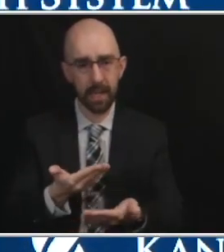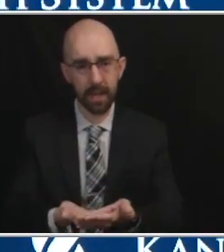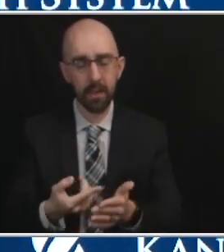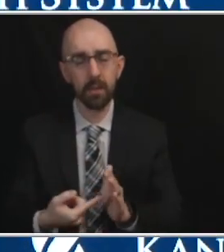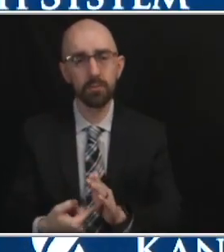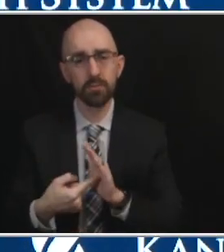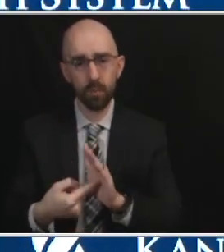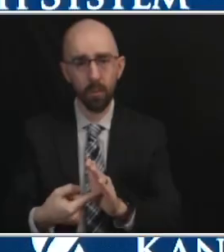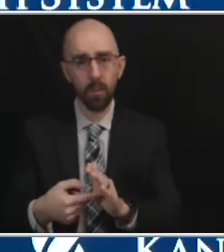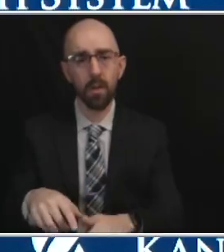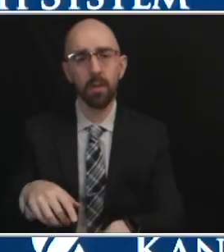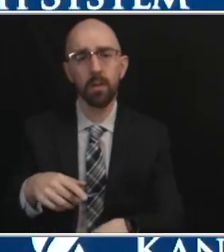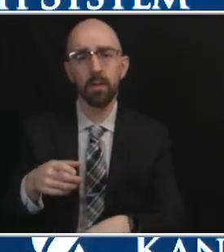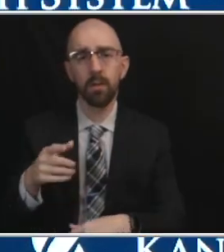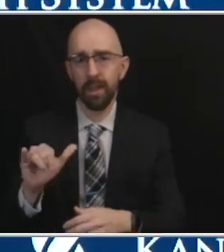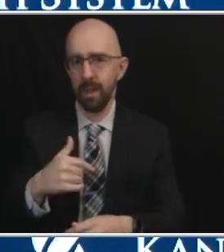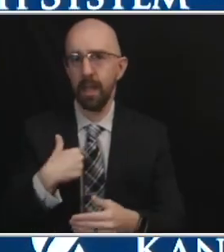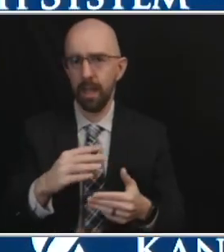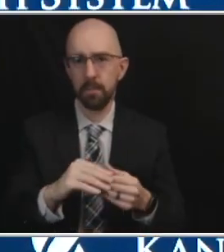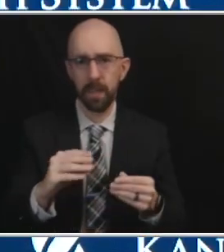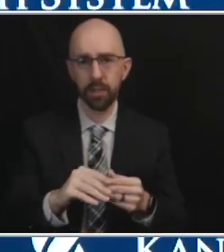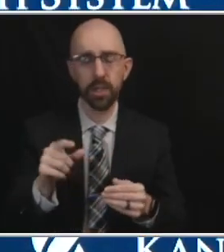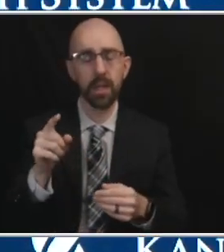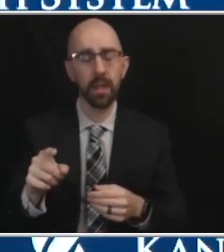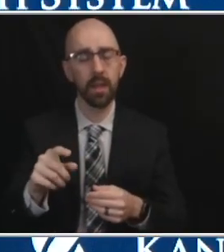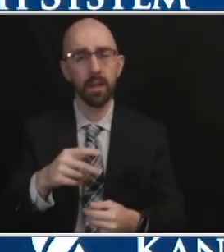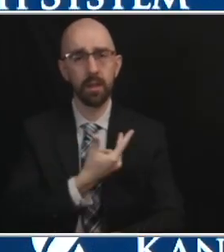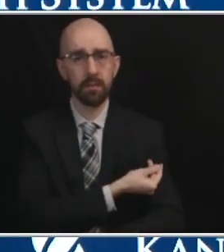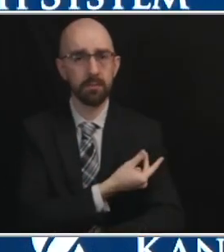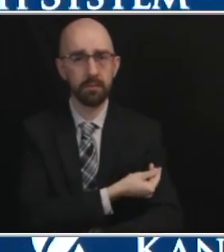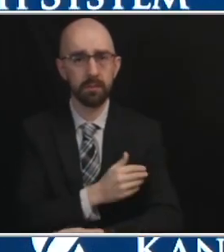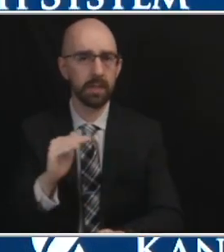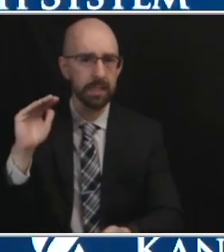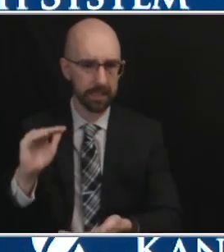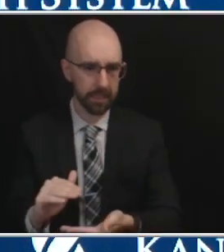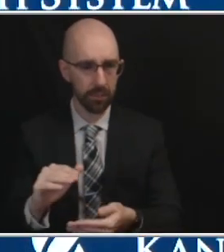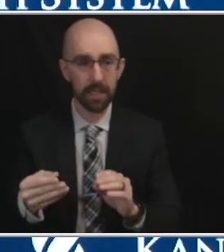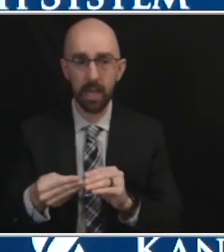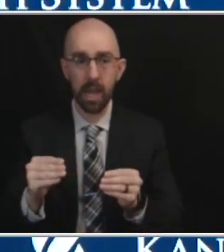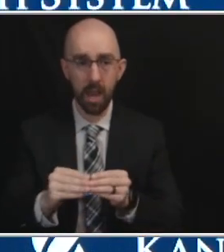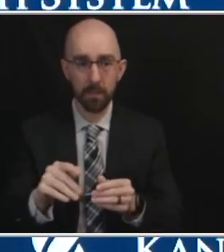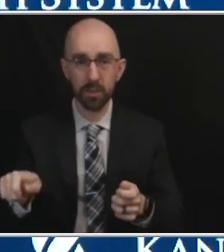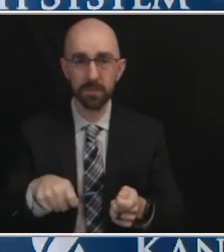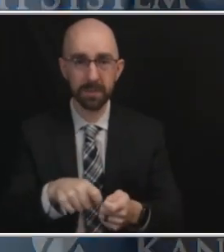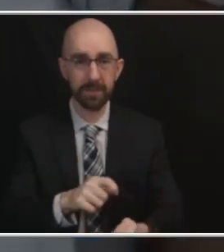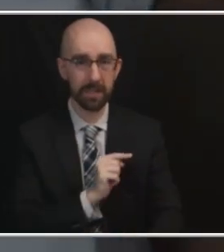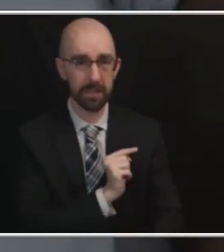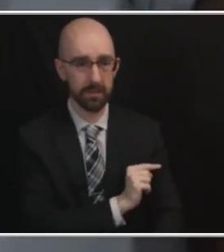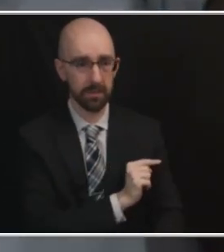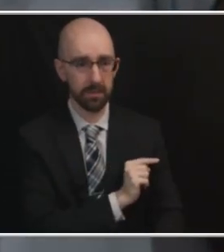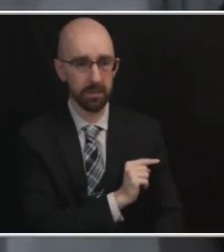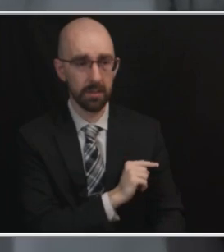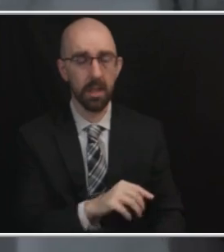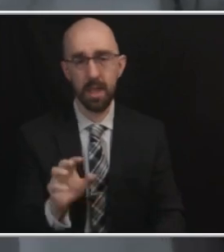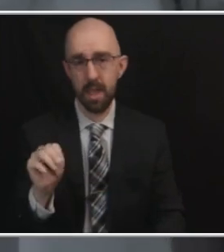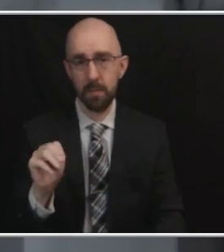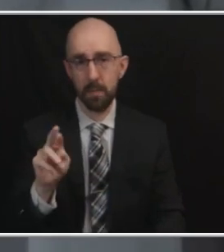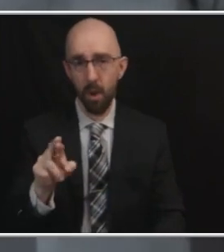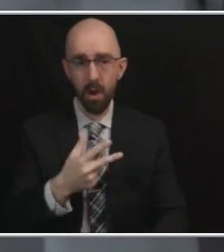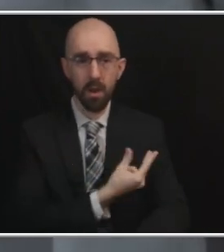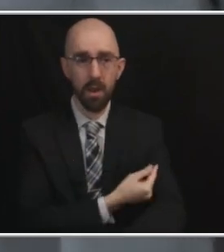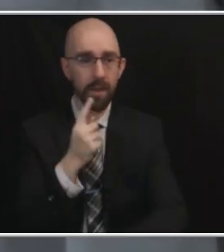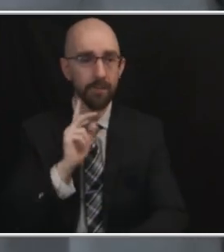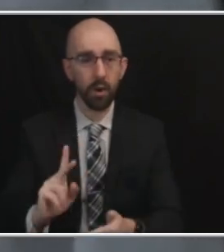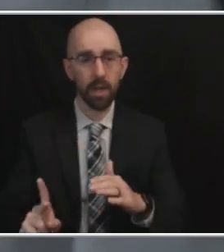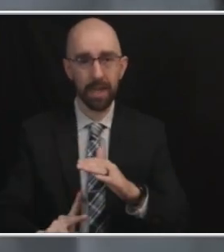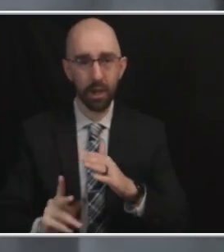shown, just as I said, decreasing rates as far as putting numbers to it. The MMR vaccine for kindergarten is because that's really what we